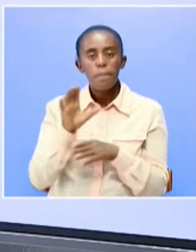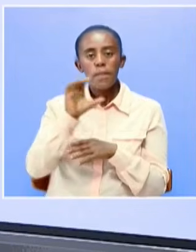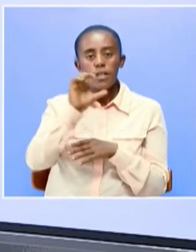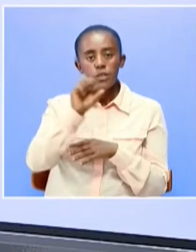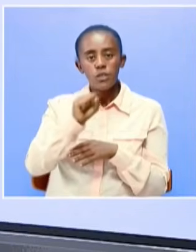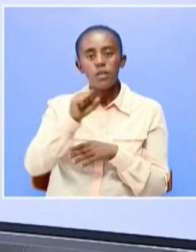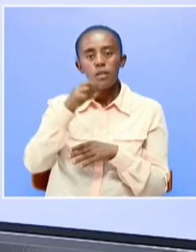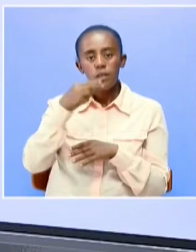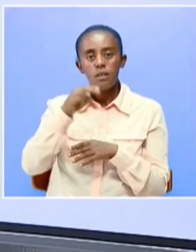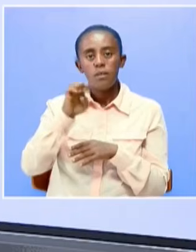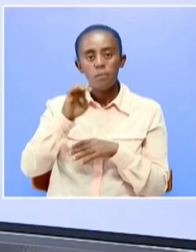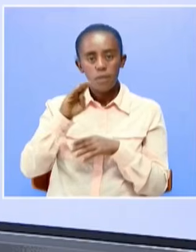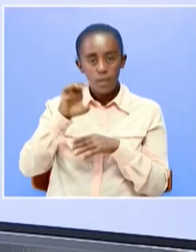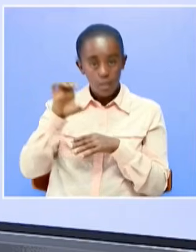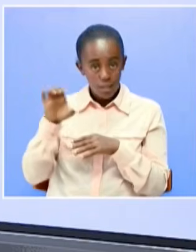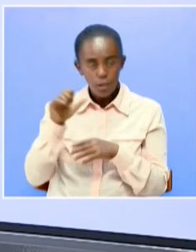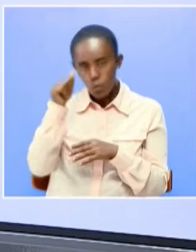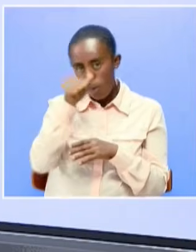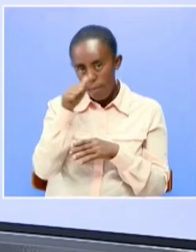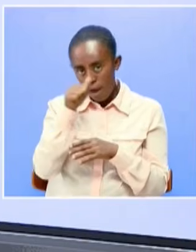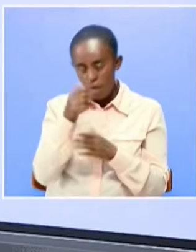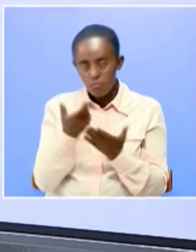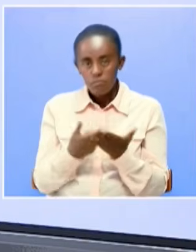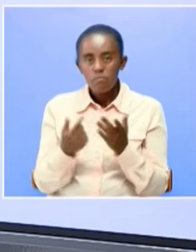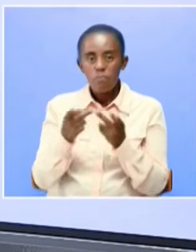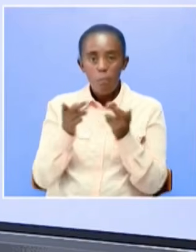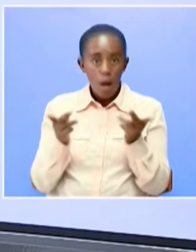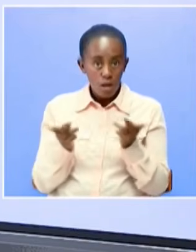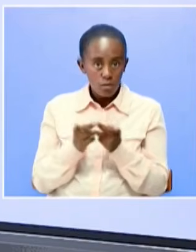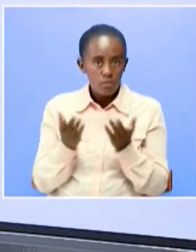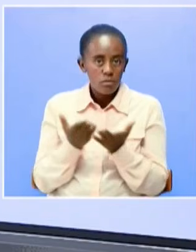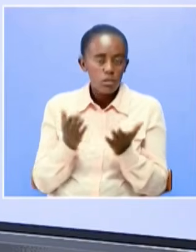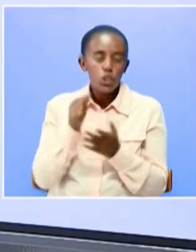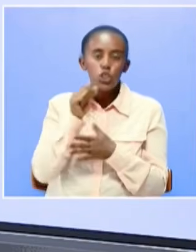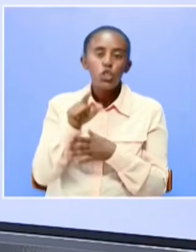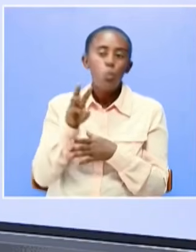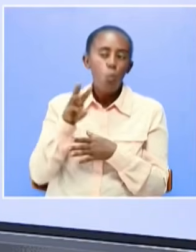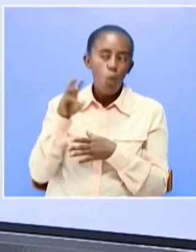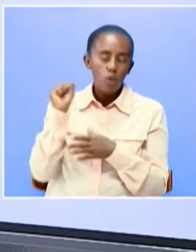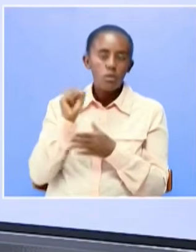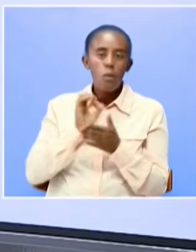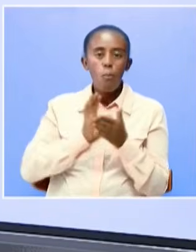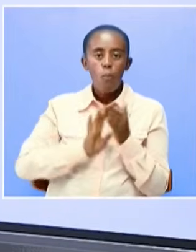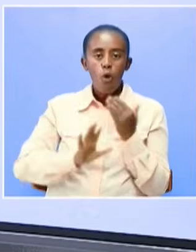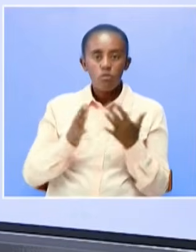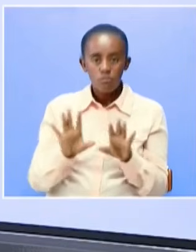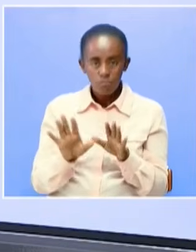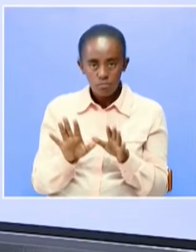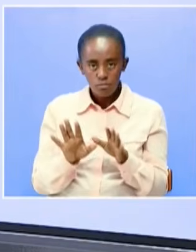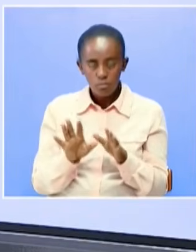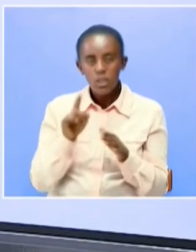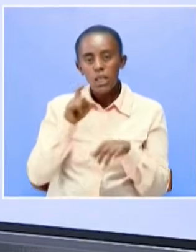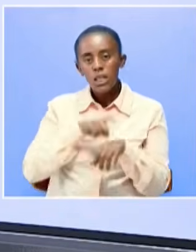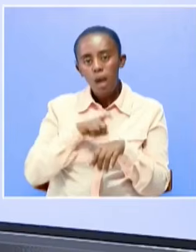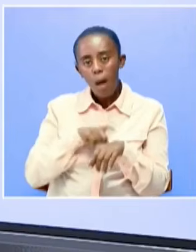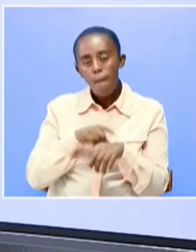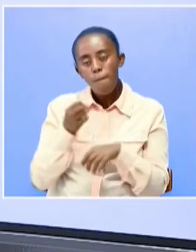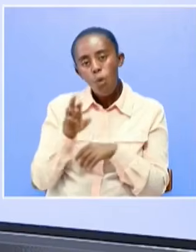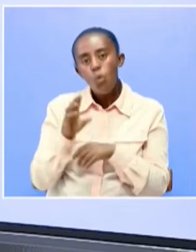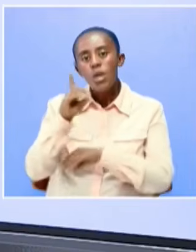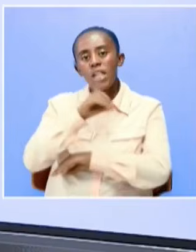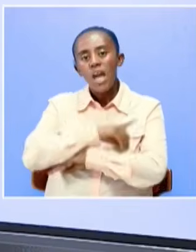Ethiopia. This is what? The place where she was born. What about the time or the